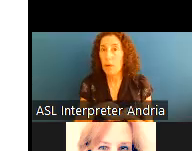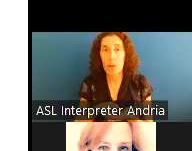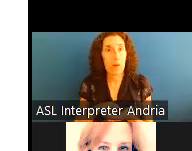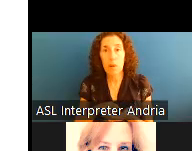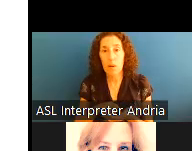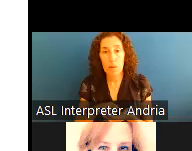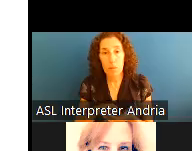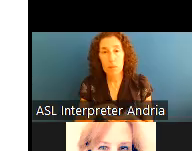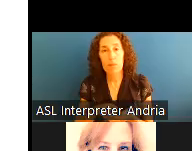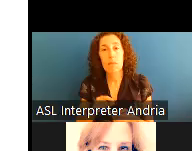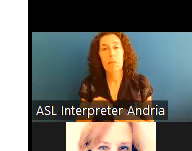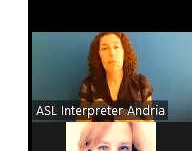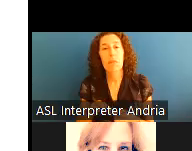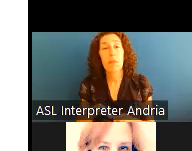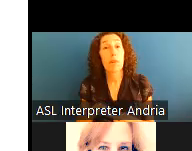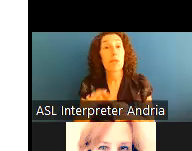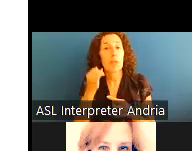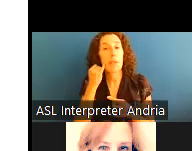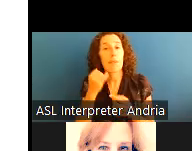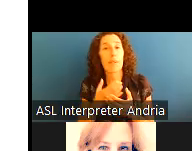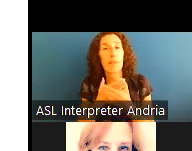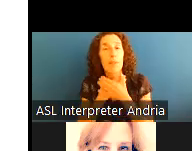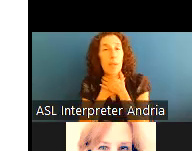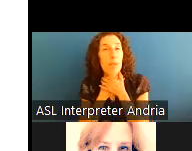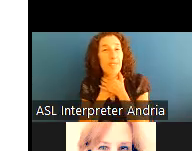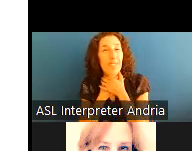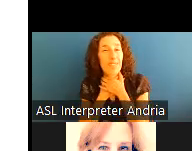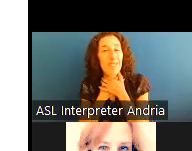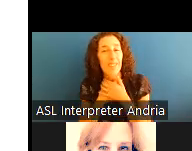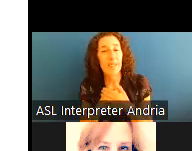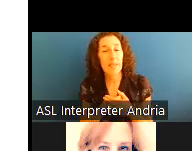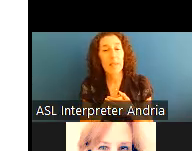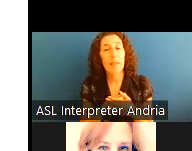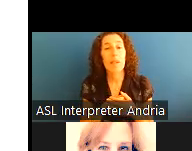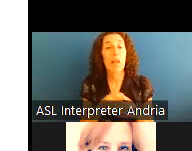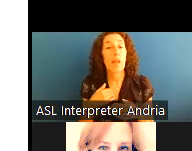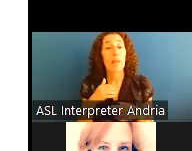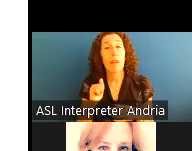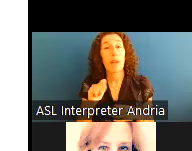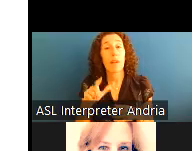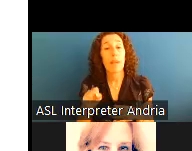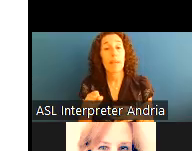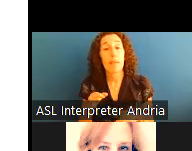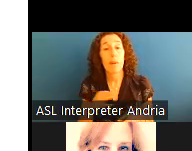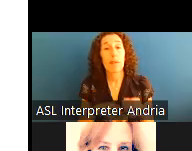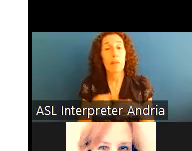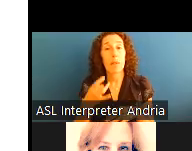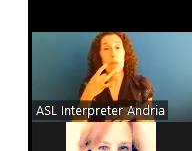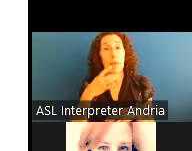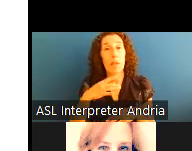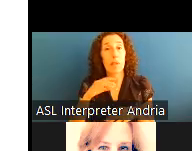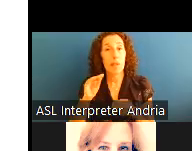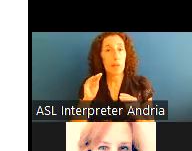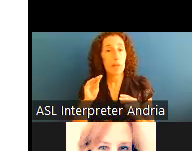In these instances, an alternate light source may be used to photograph the areas. And so an alternate light source is